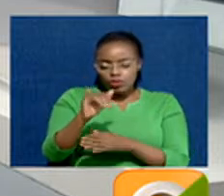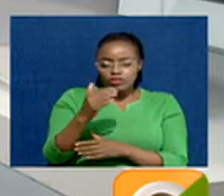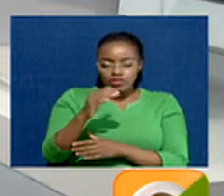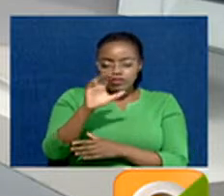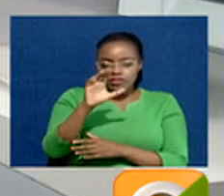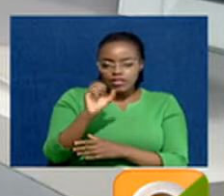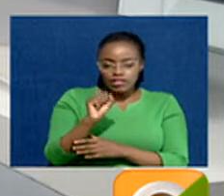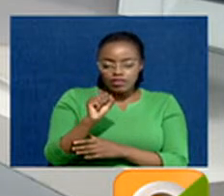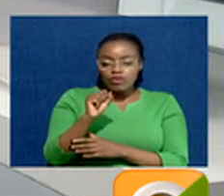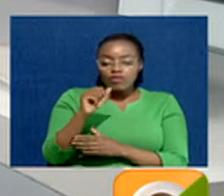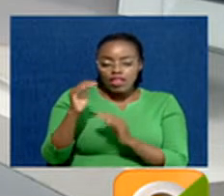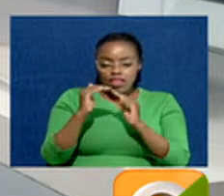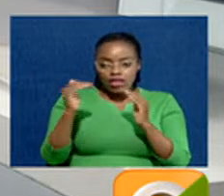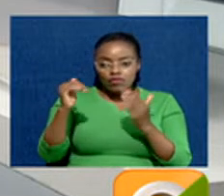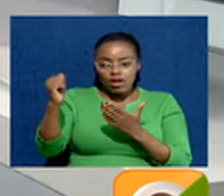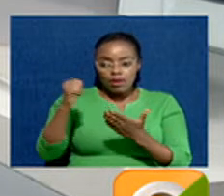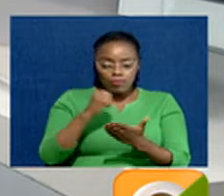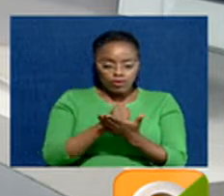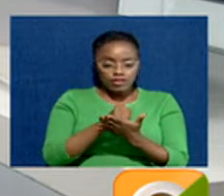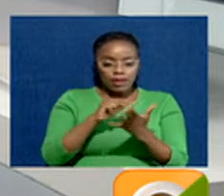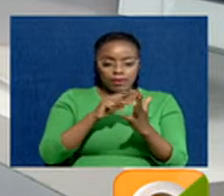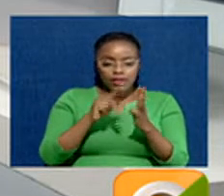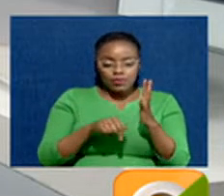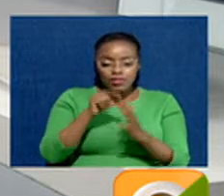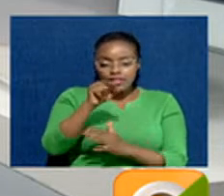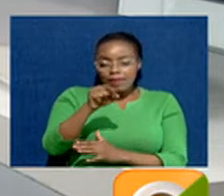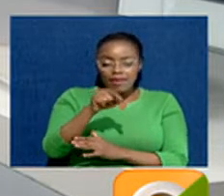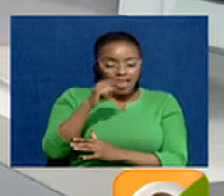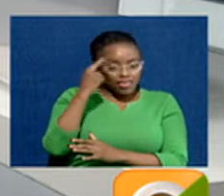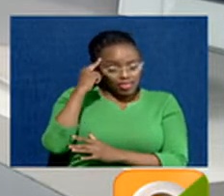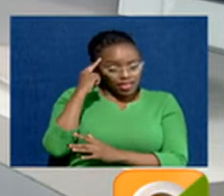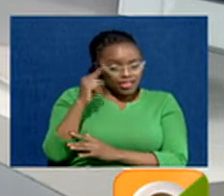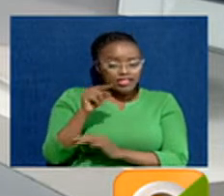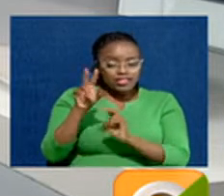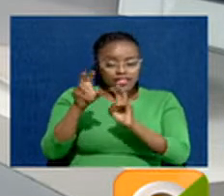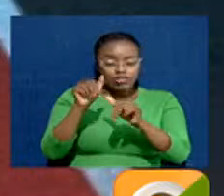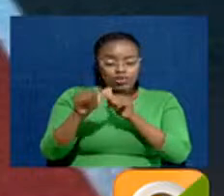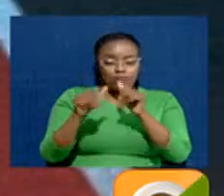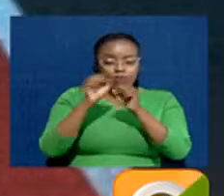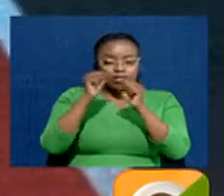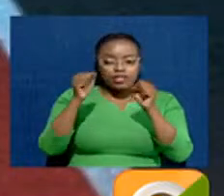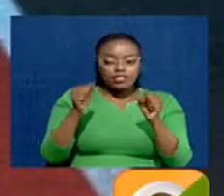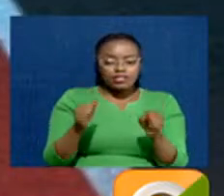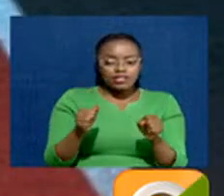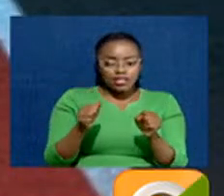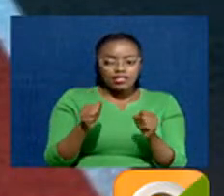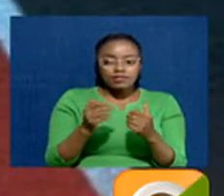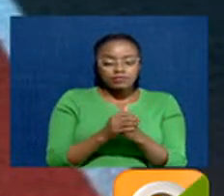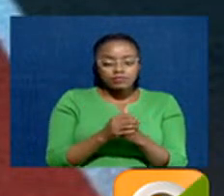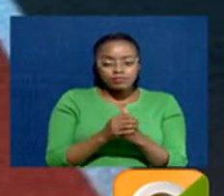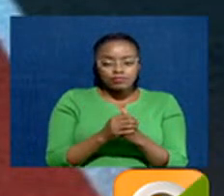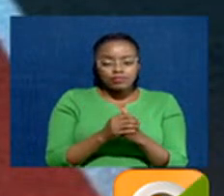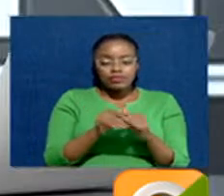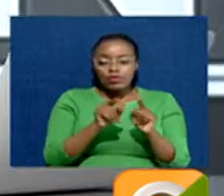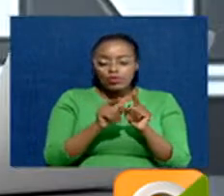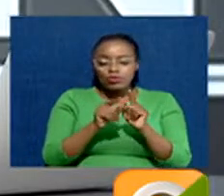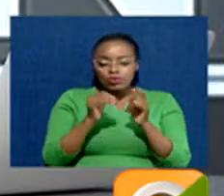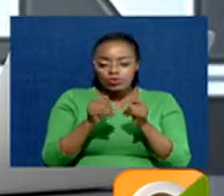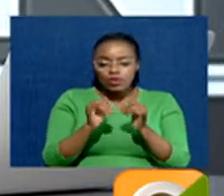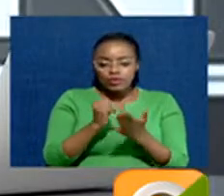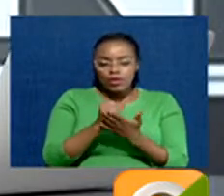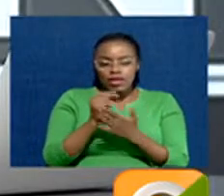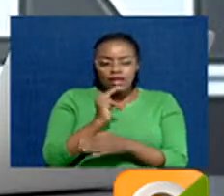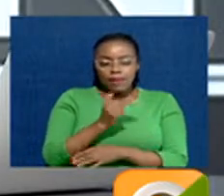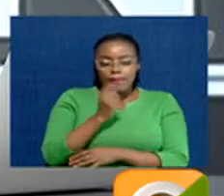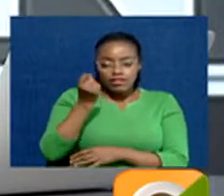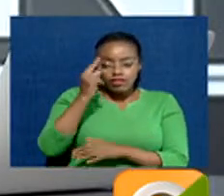level appointments. Again, it's an issue of the systems that we chose. Help us understand, because